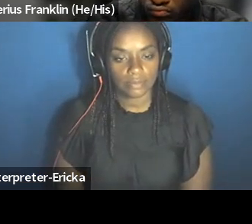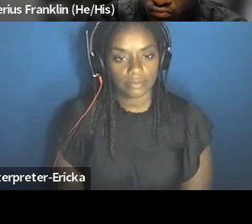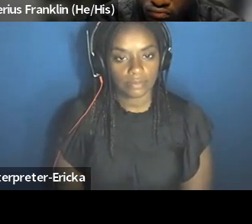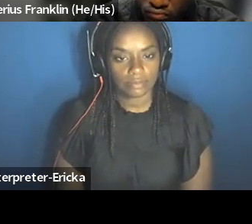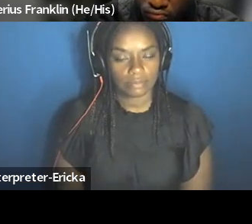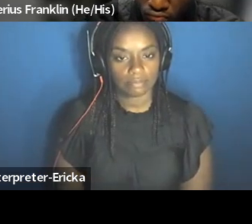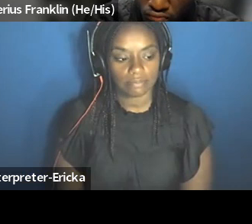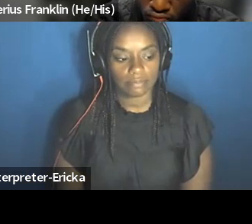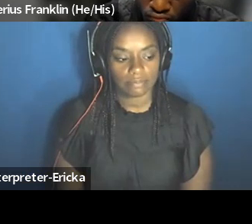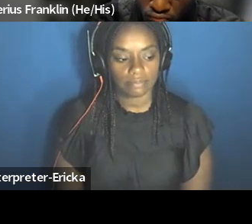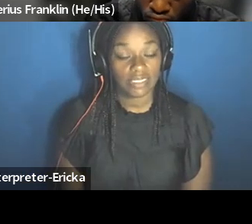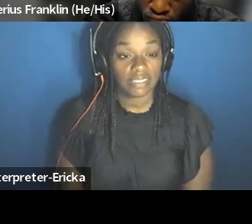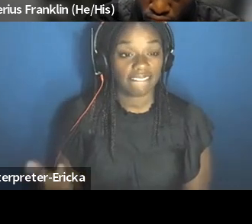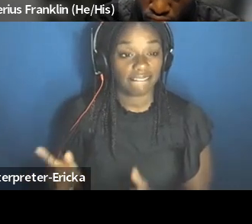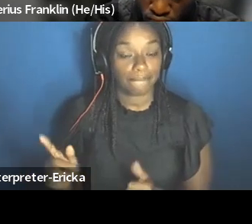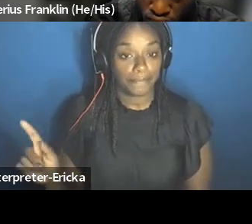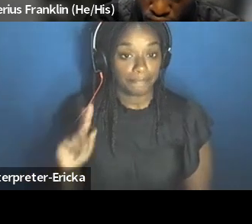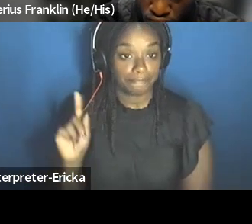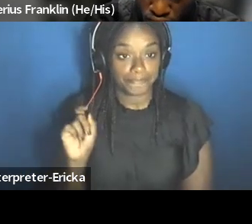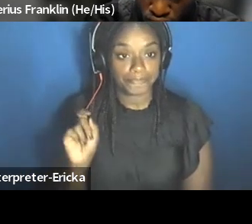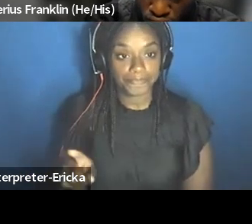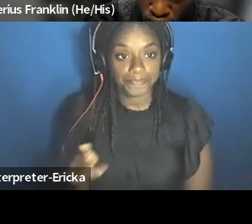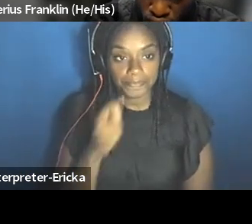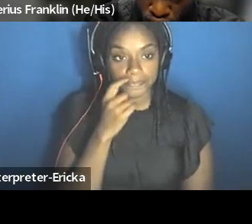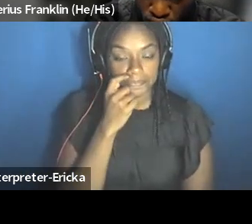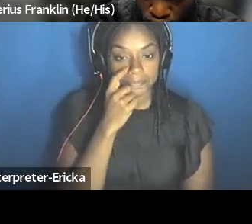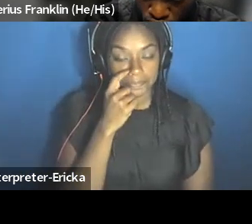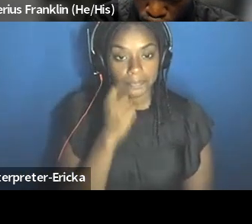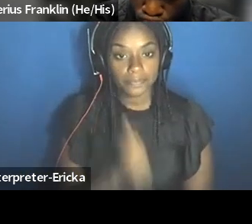first question I would have is, and